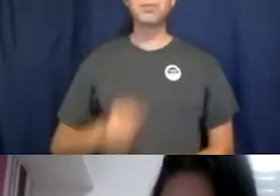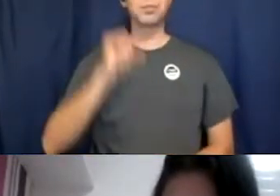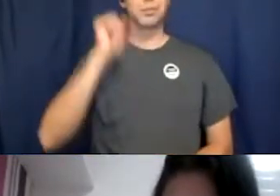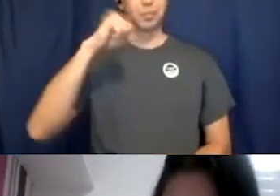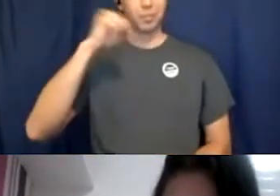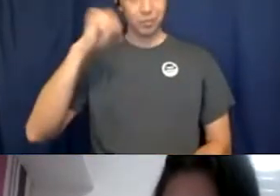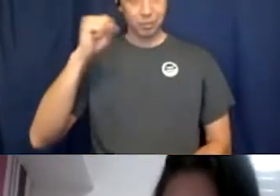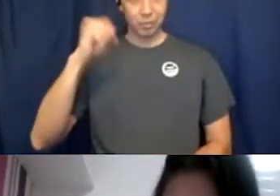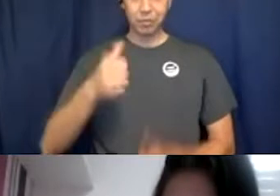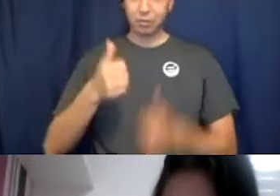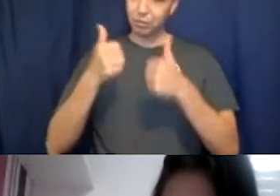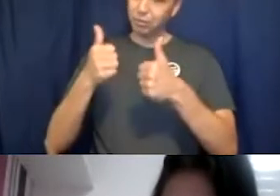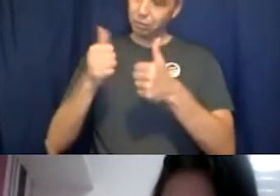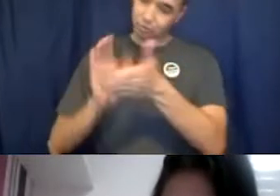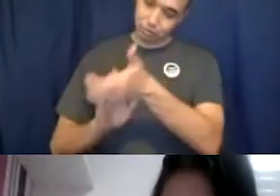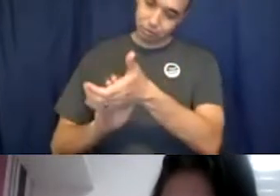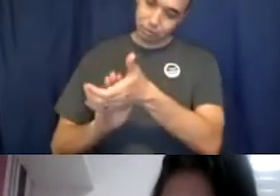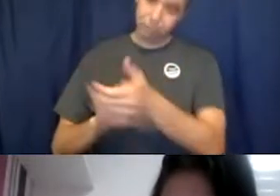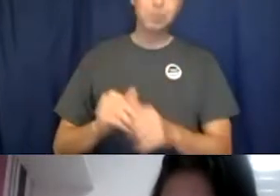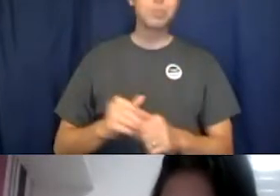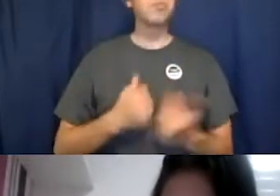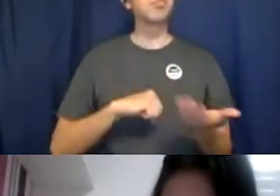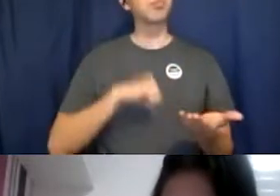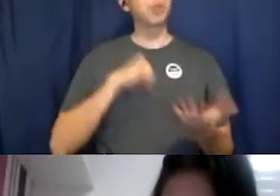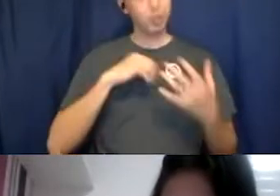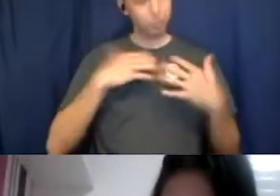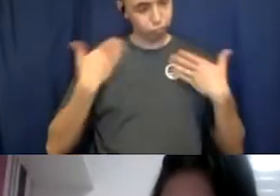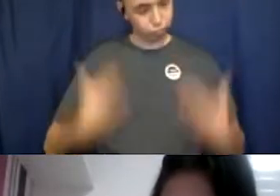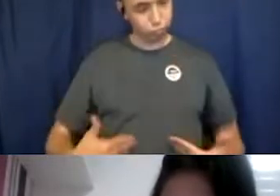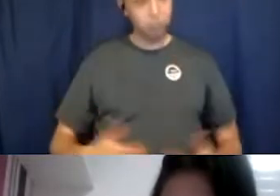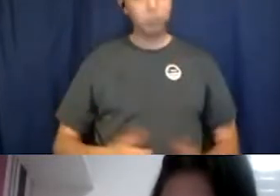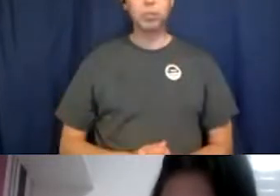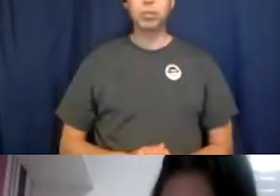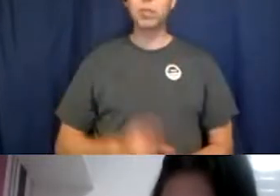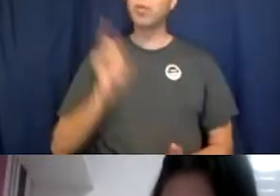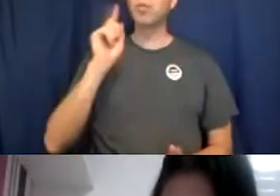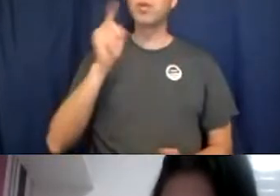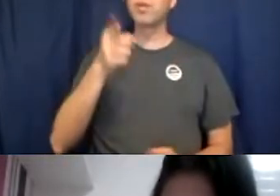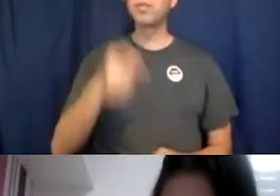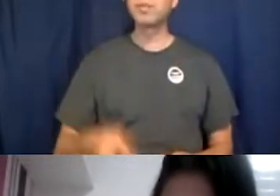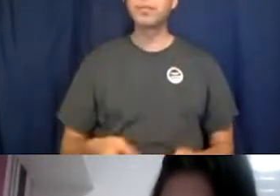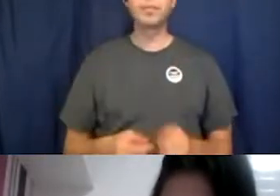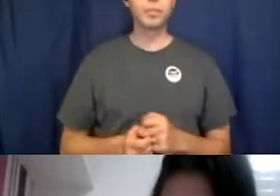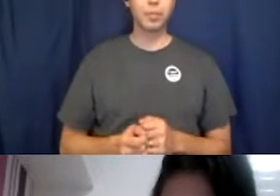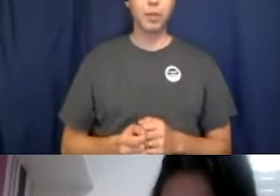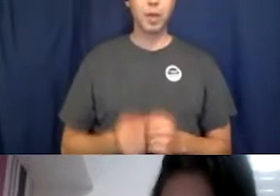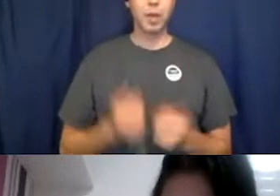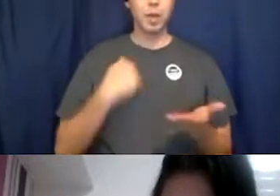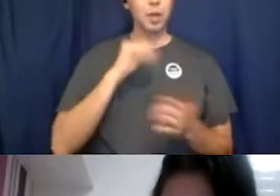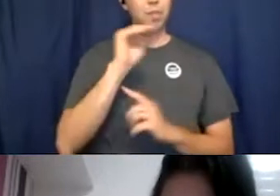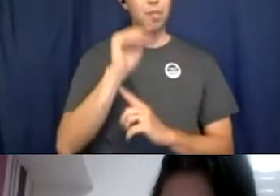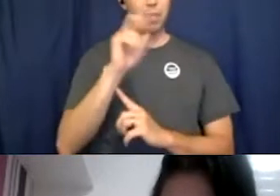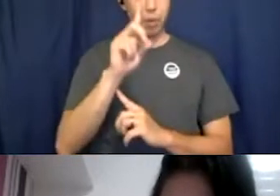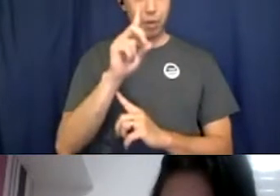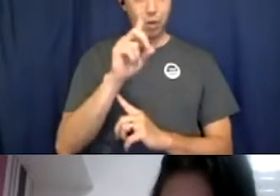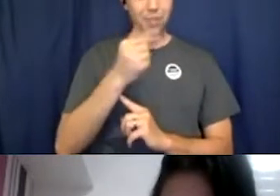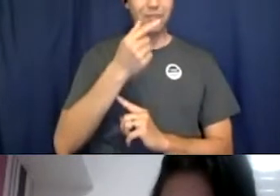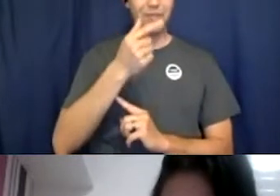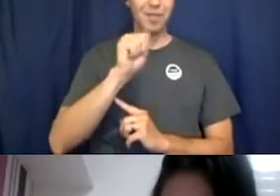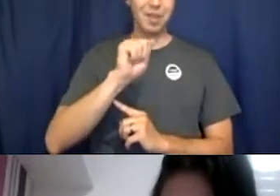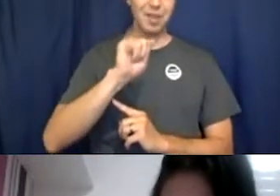heard of fondant? No. And I have been making gingerbread villages with my family for decades.